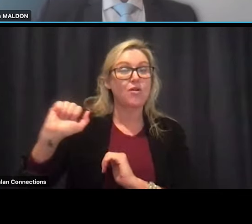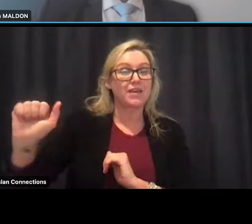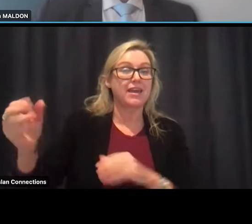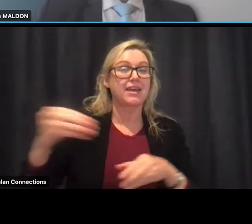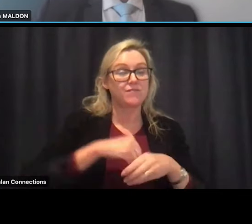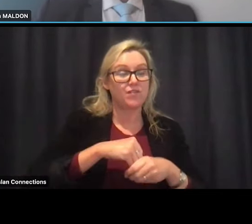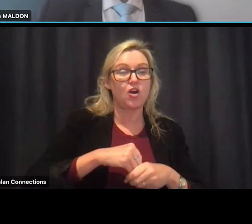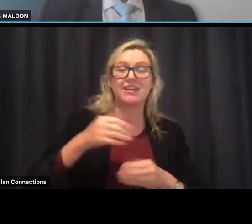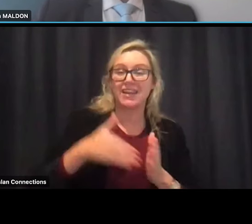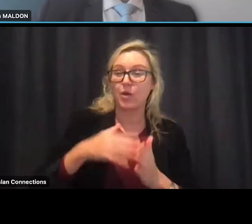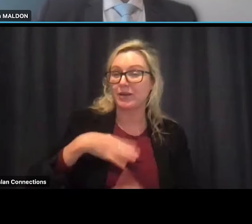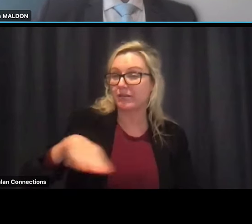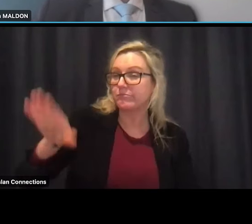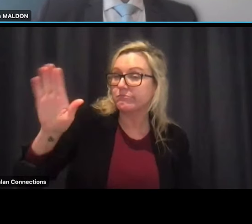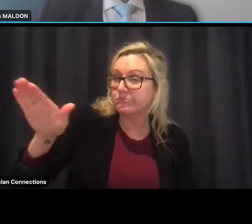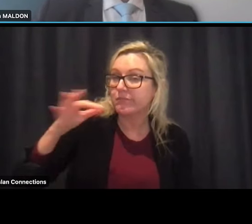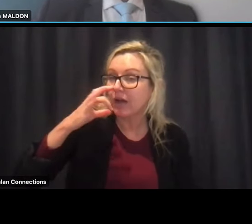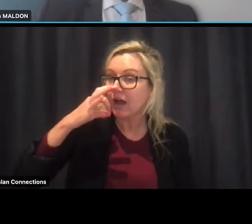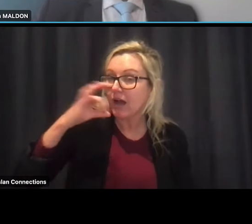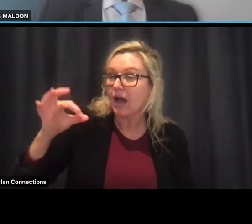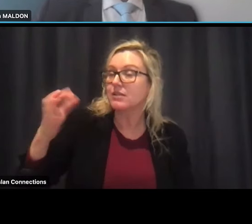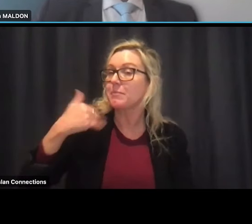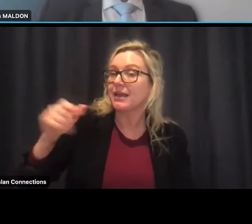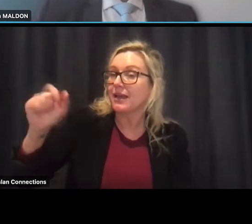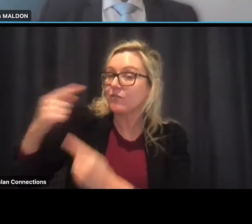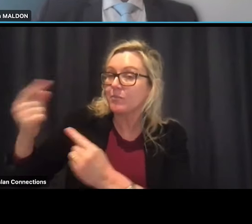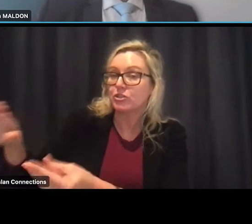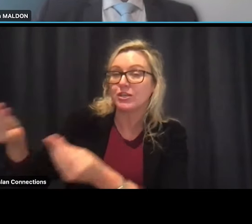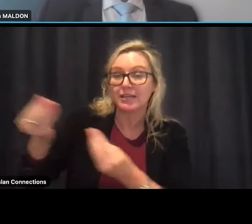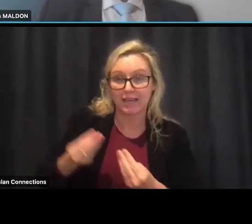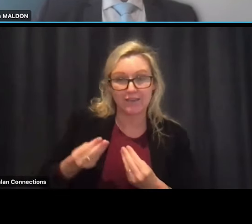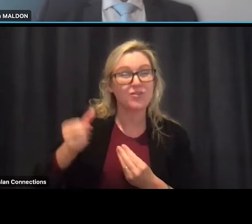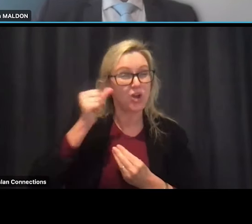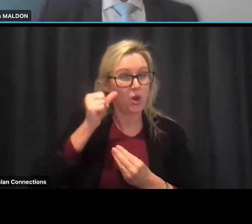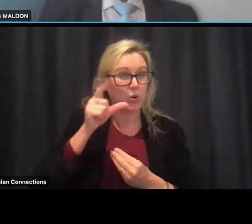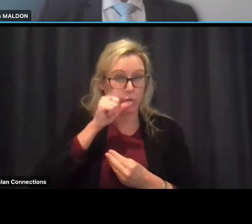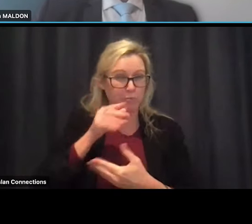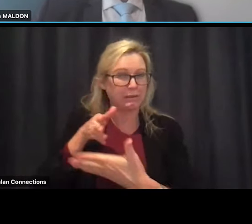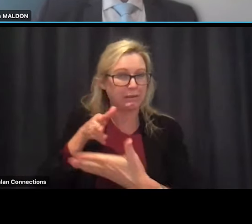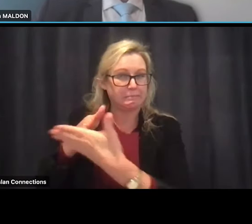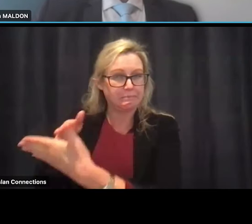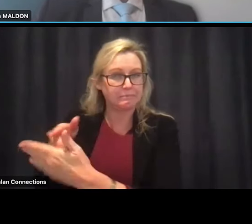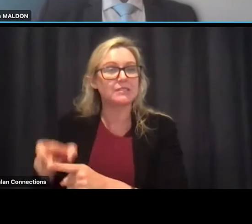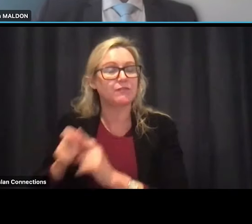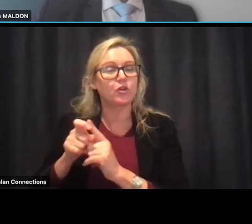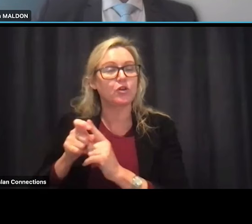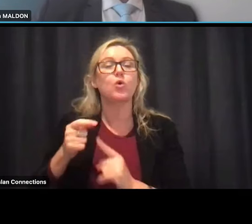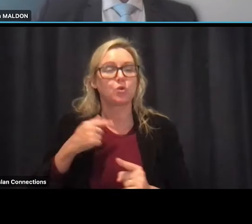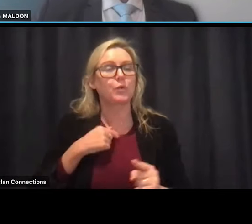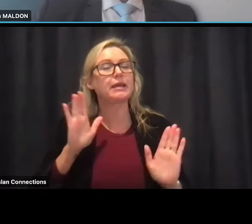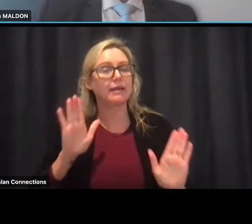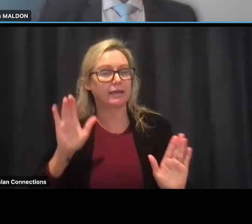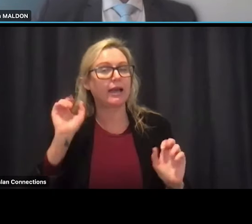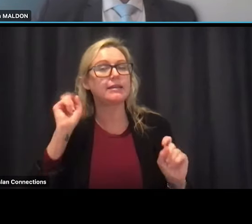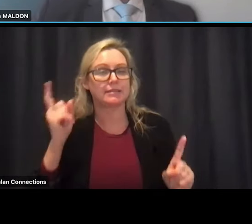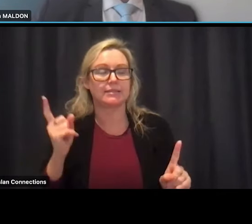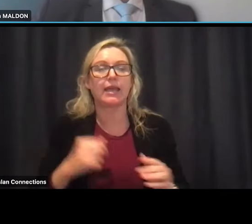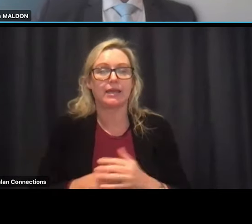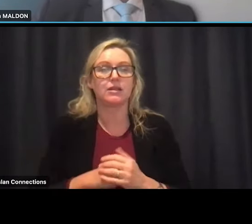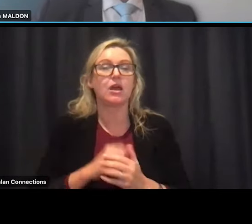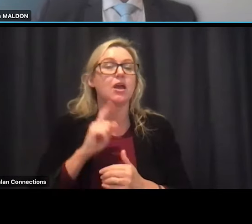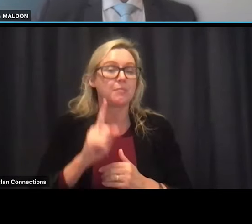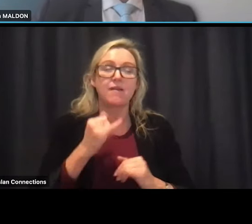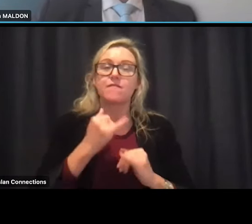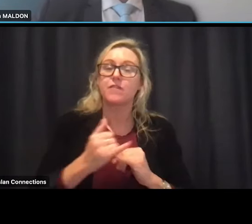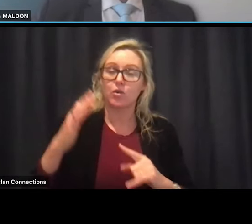that we've taken into account through this approach. However, we do strongly believe that the data we'll receive from this additional reporting is crucial